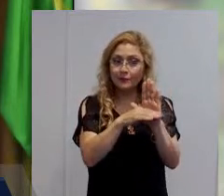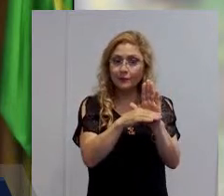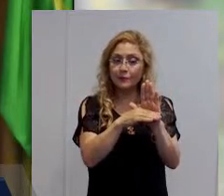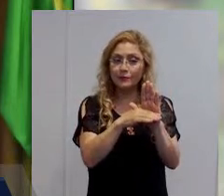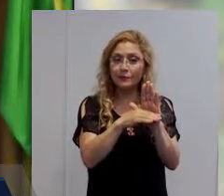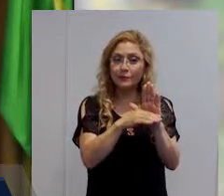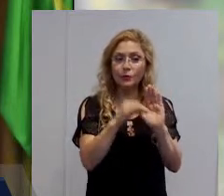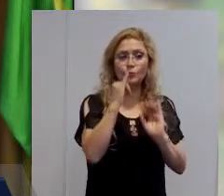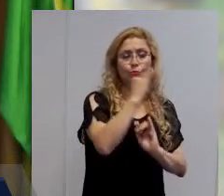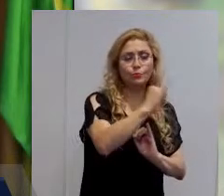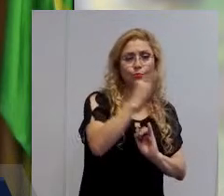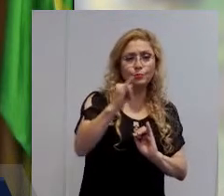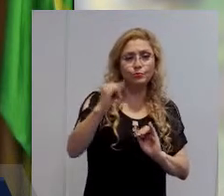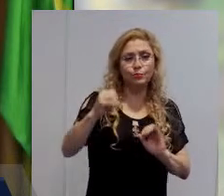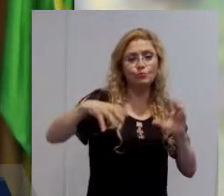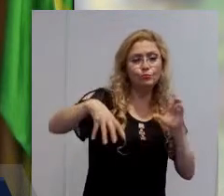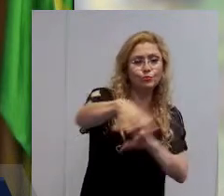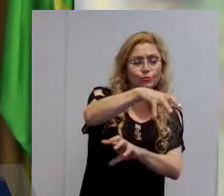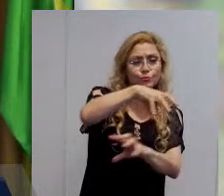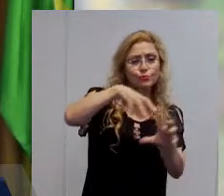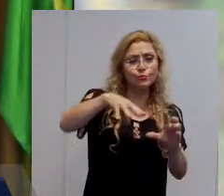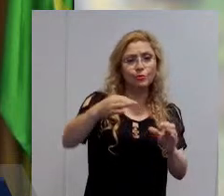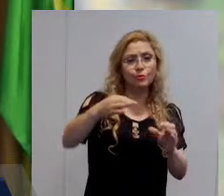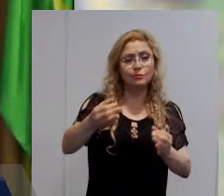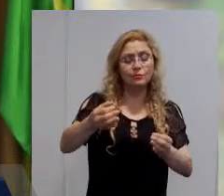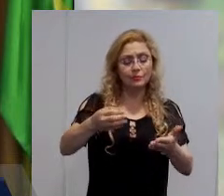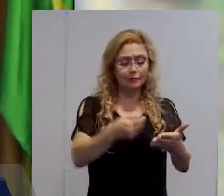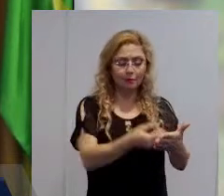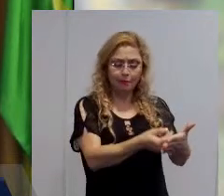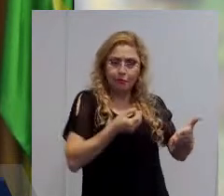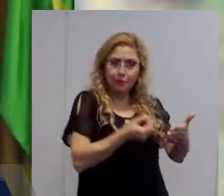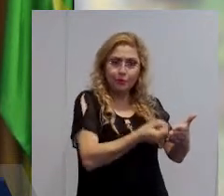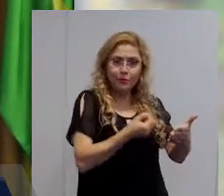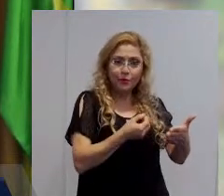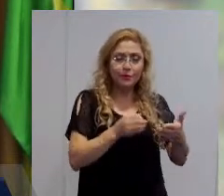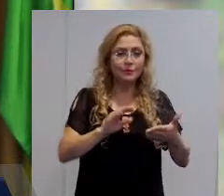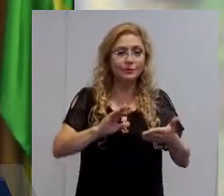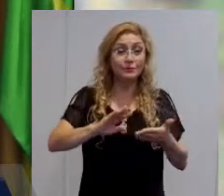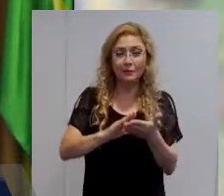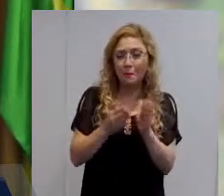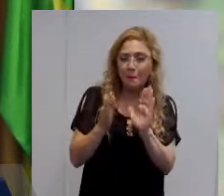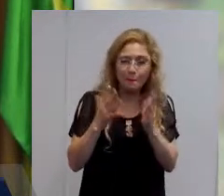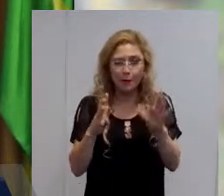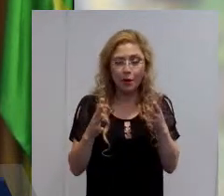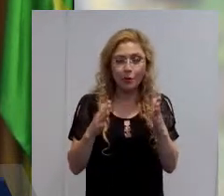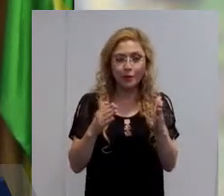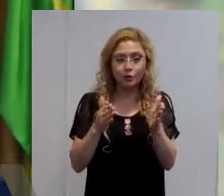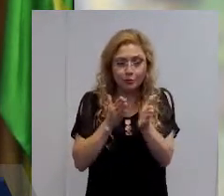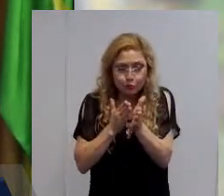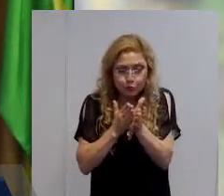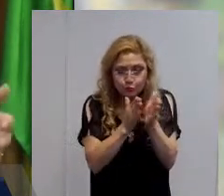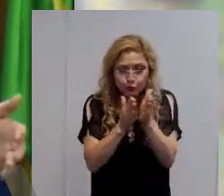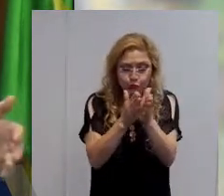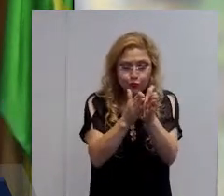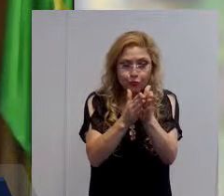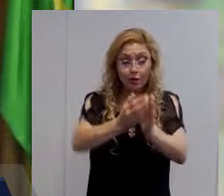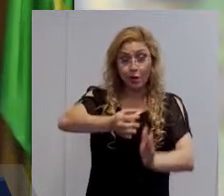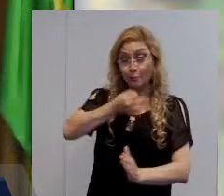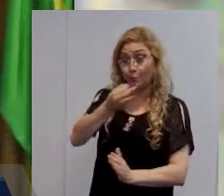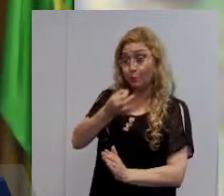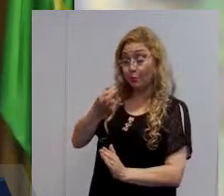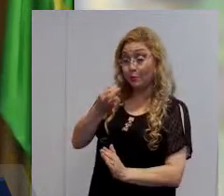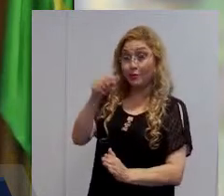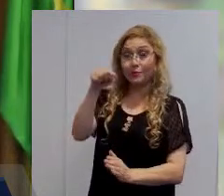have a regional, sub-regional program that essentially tells us where we